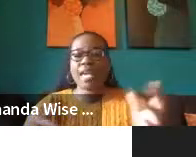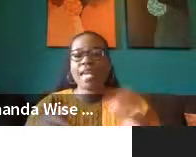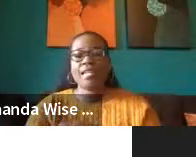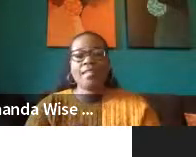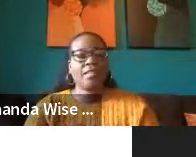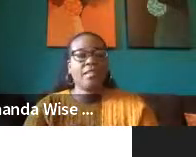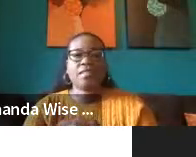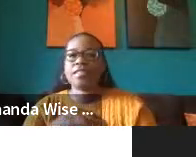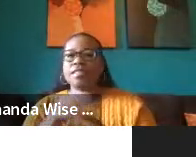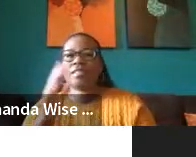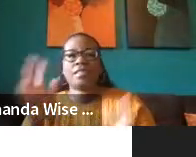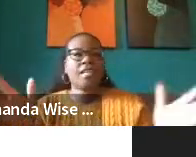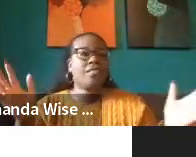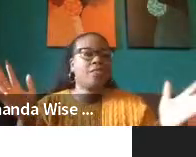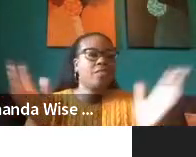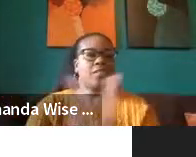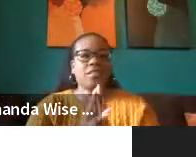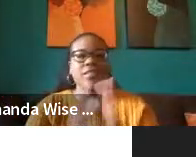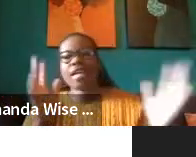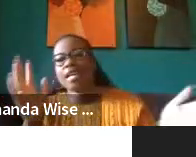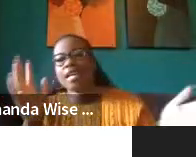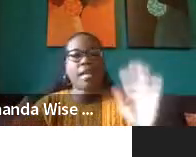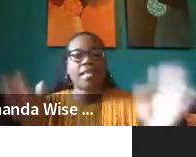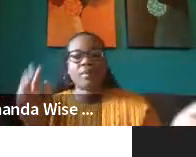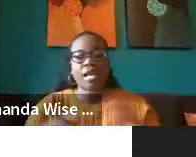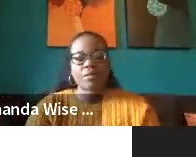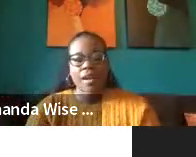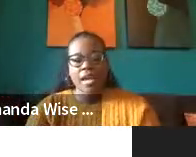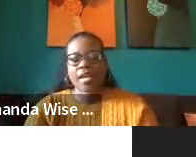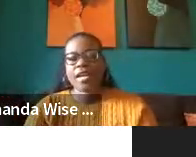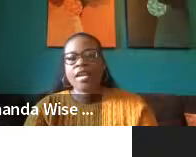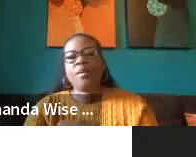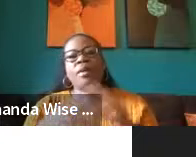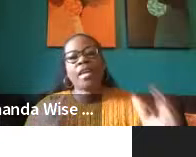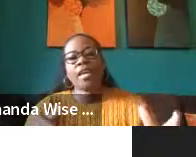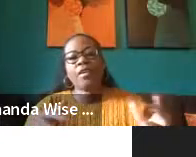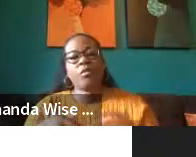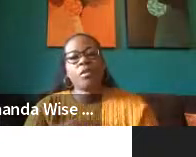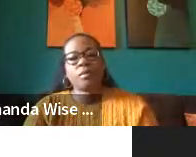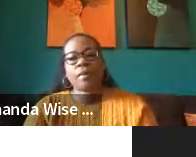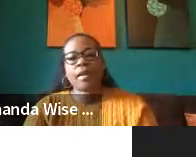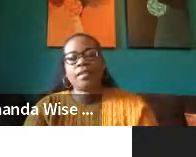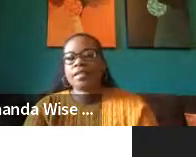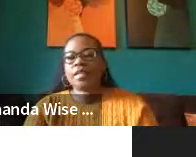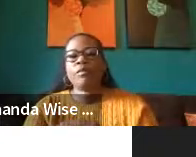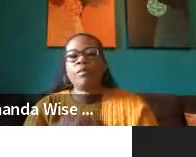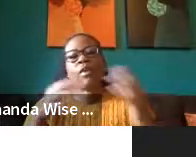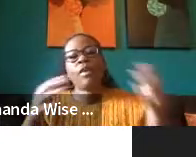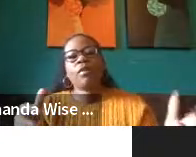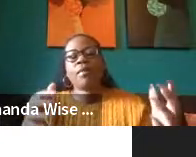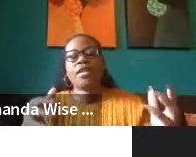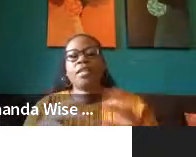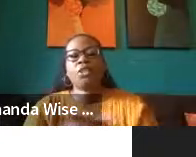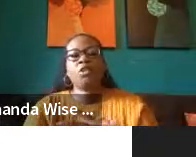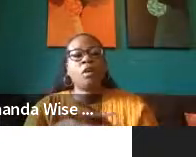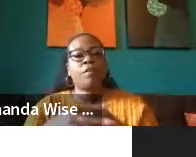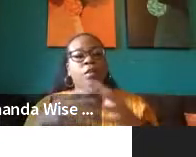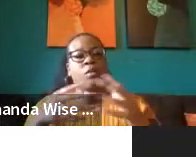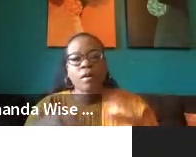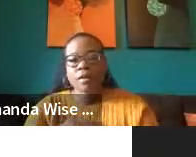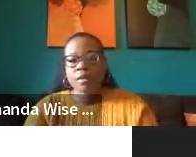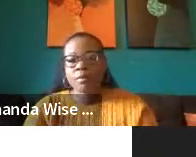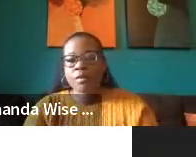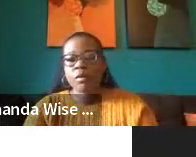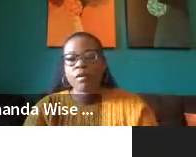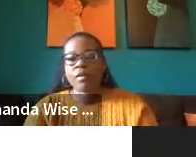kind of bland. They're kind of doing the kind of blase blah, right? But here in the WOC space, we want to make sure that you all